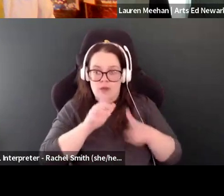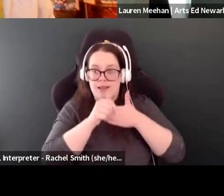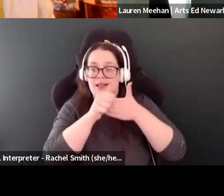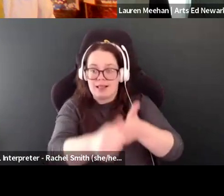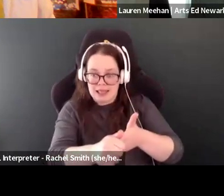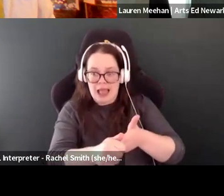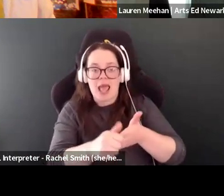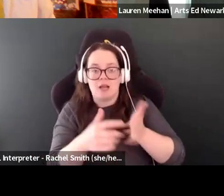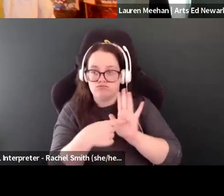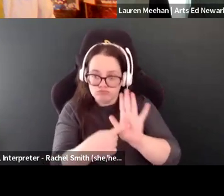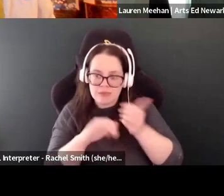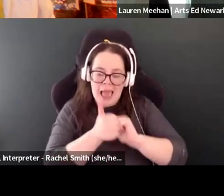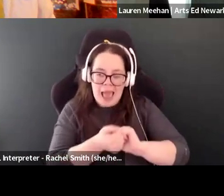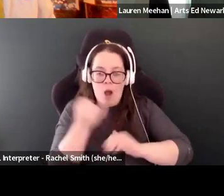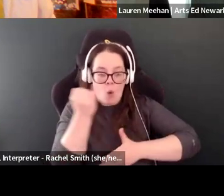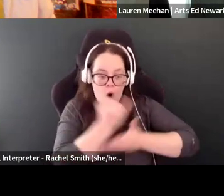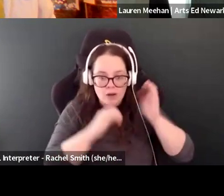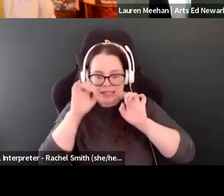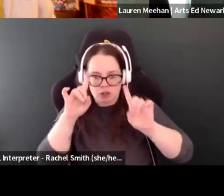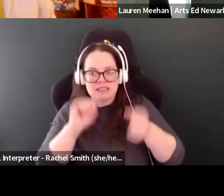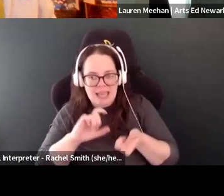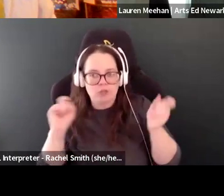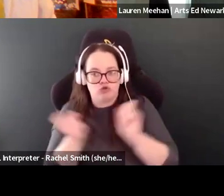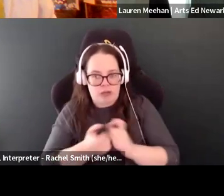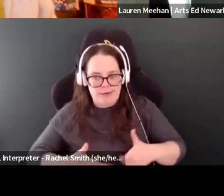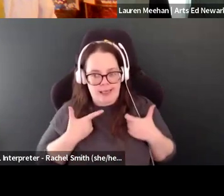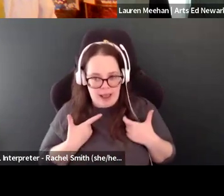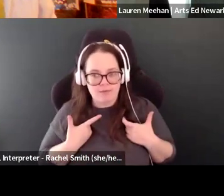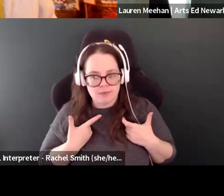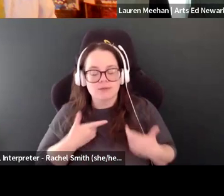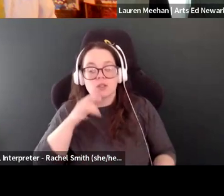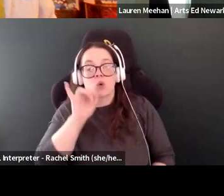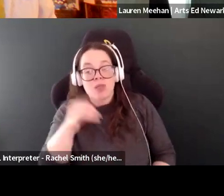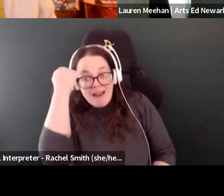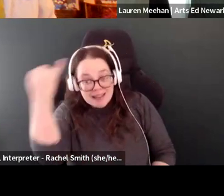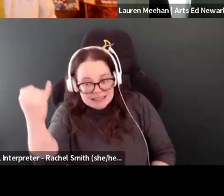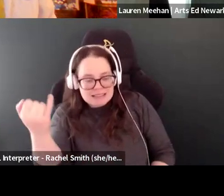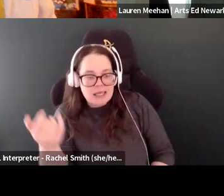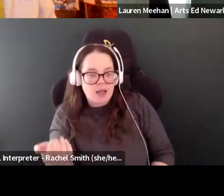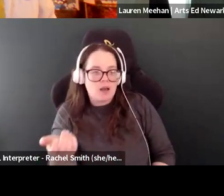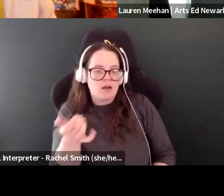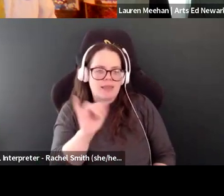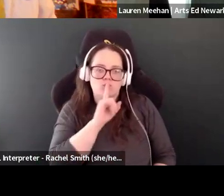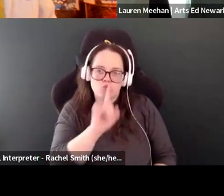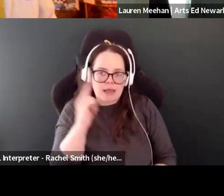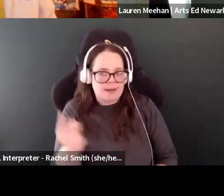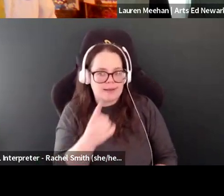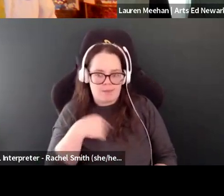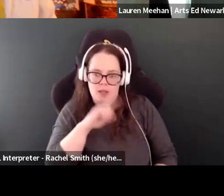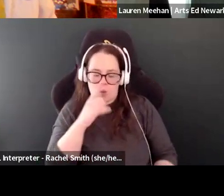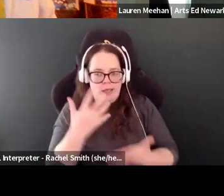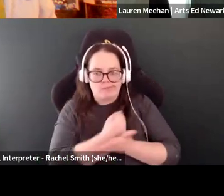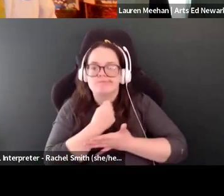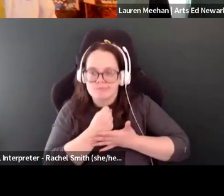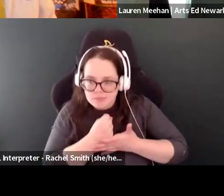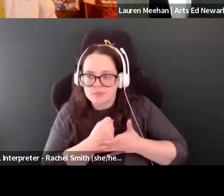and creativity can transform lives. So that idea is really something that we tap into. And I think